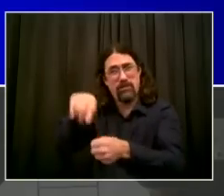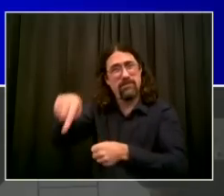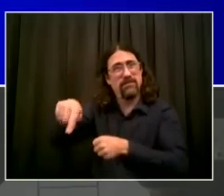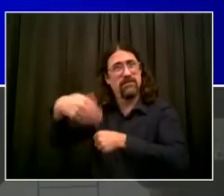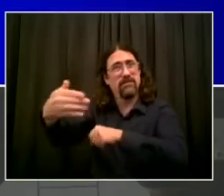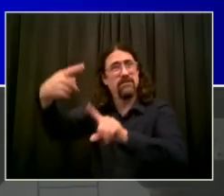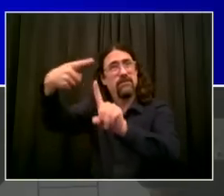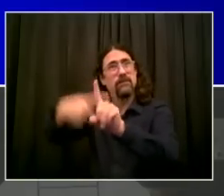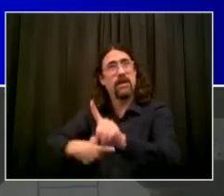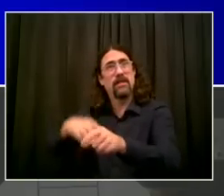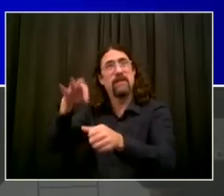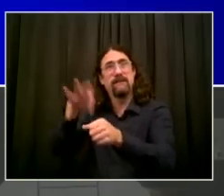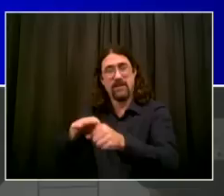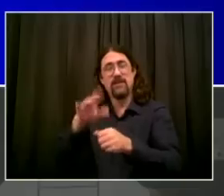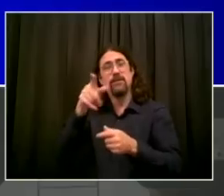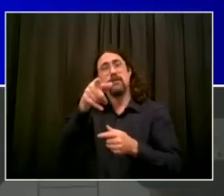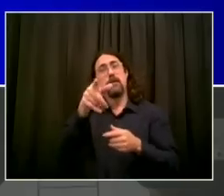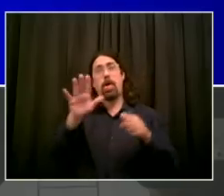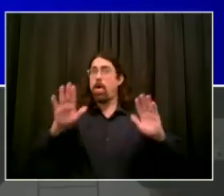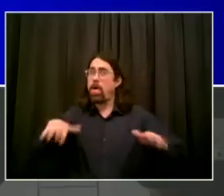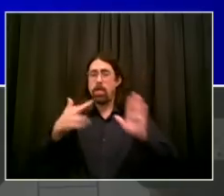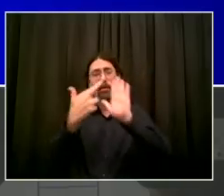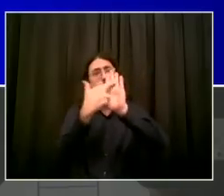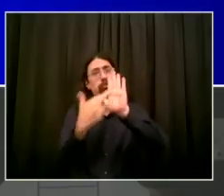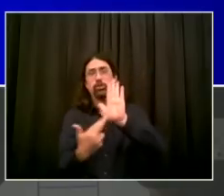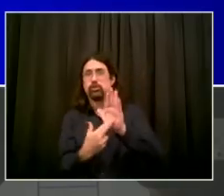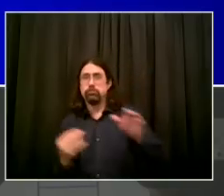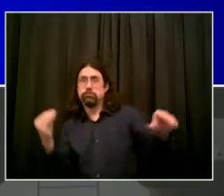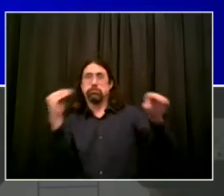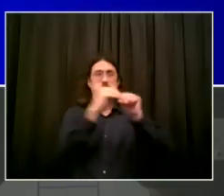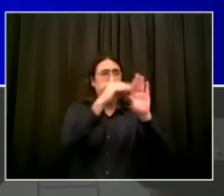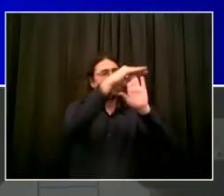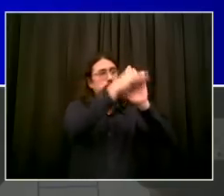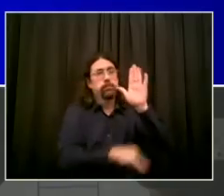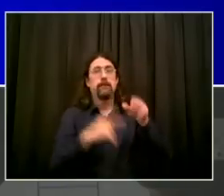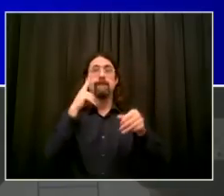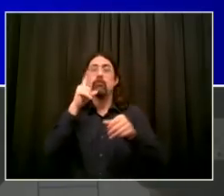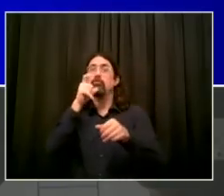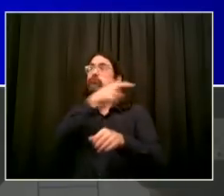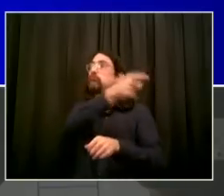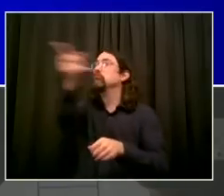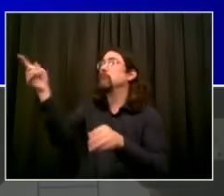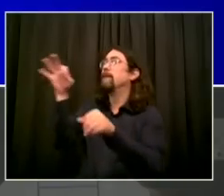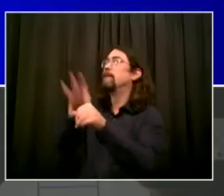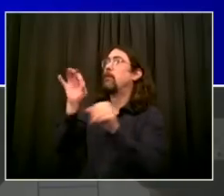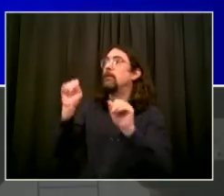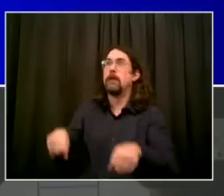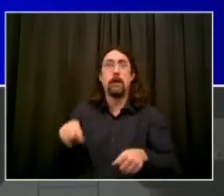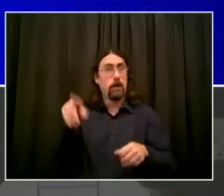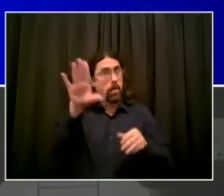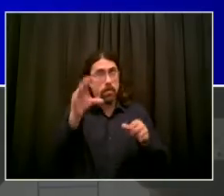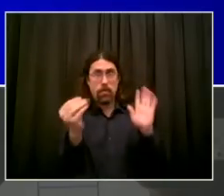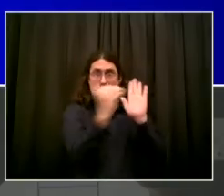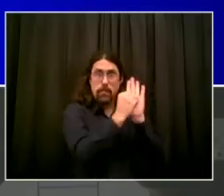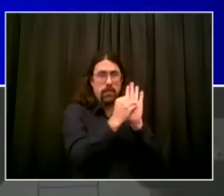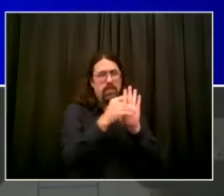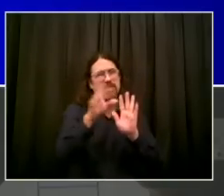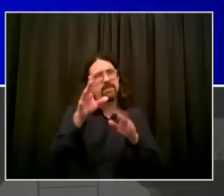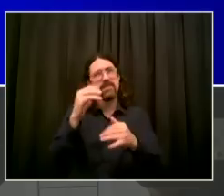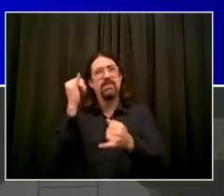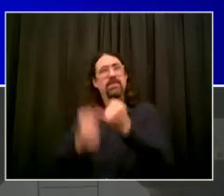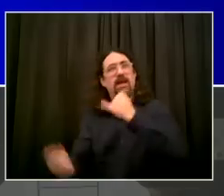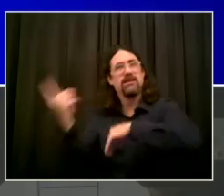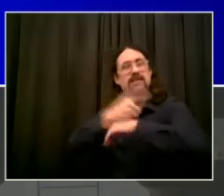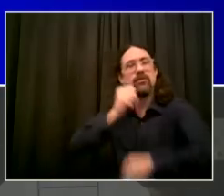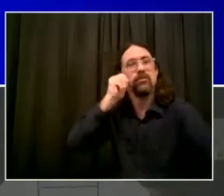us now. So with everything else going on, if you have not registered to vote and you want to participate in this election, this